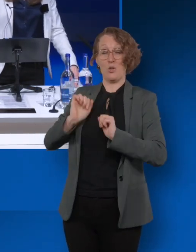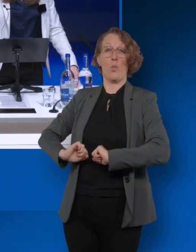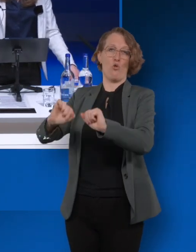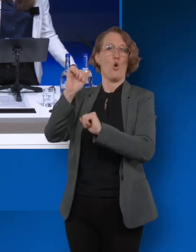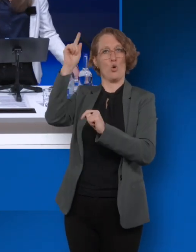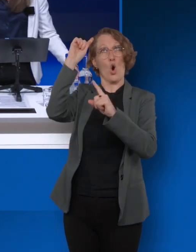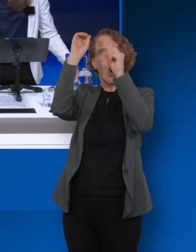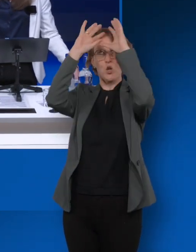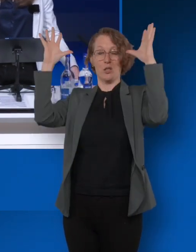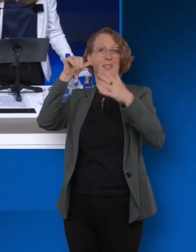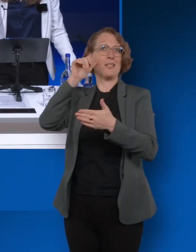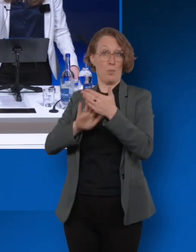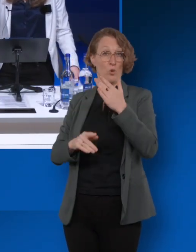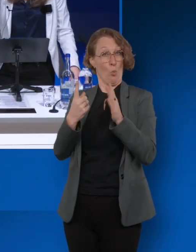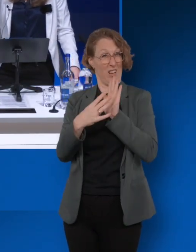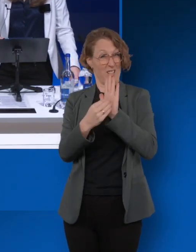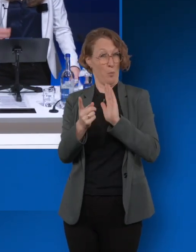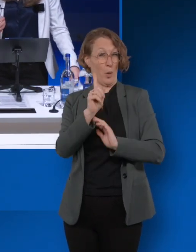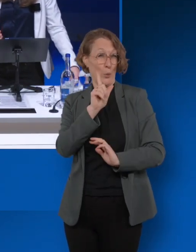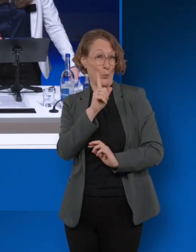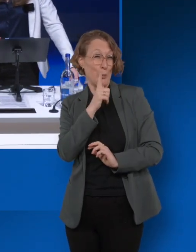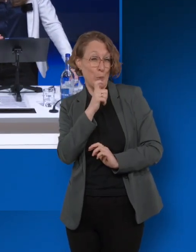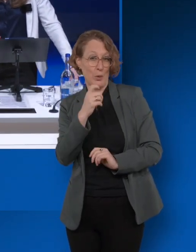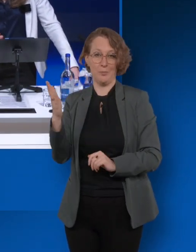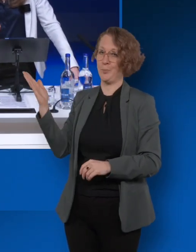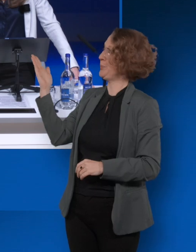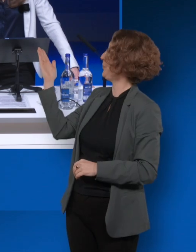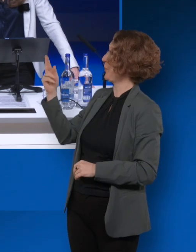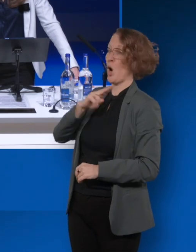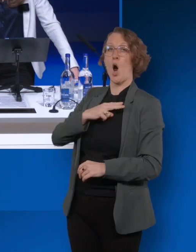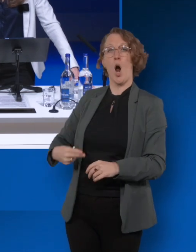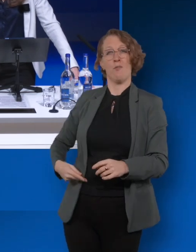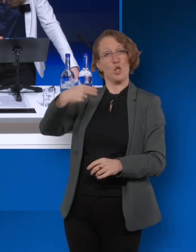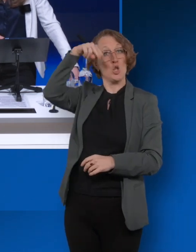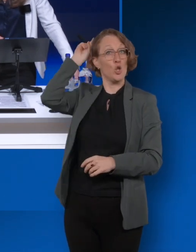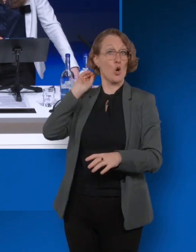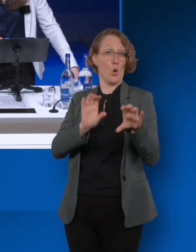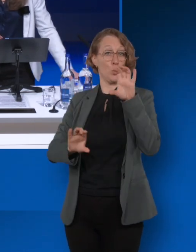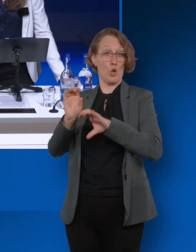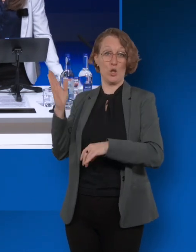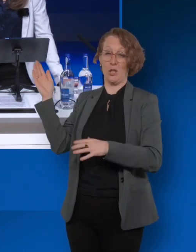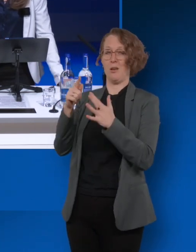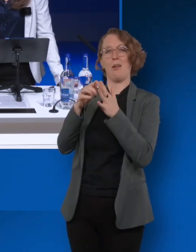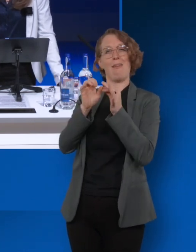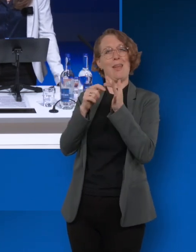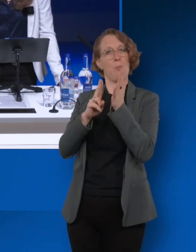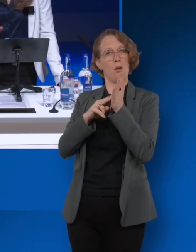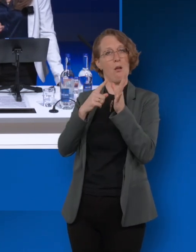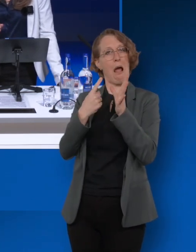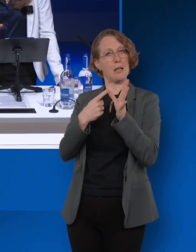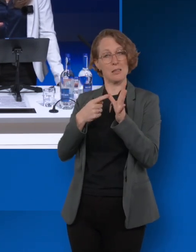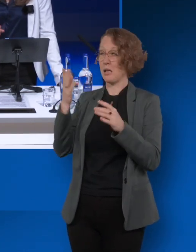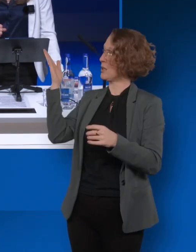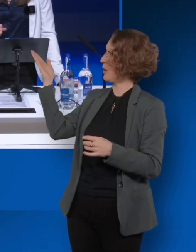own conscious experience. One such person is former Harvard neurosurgeon, Dr. Eben Alexander, who developed a